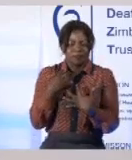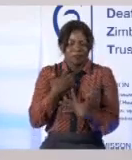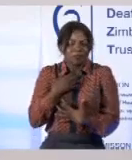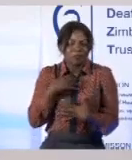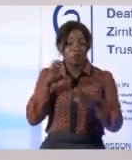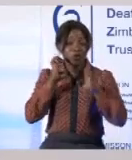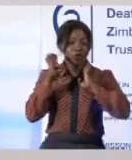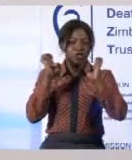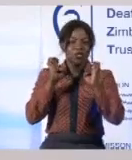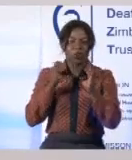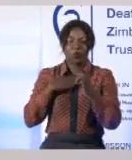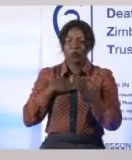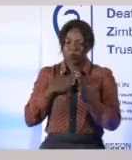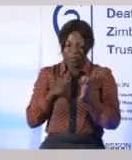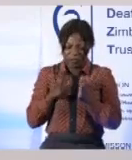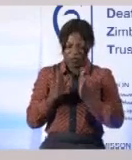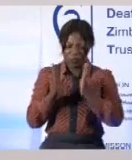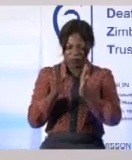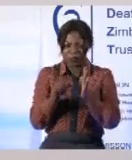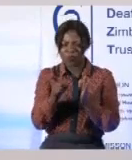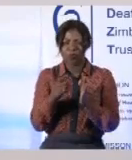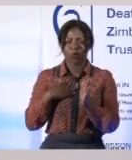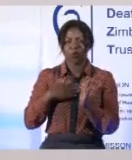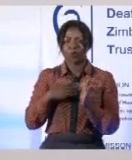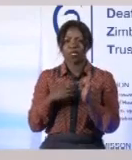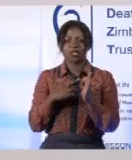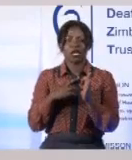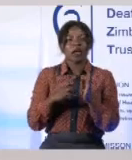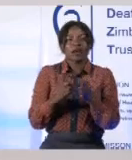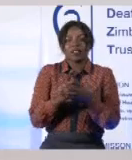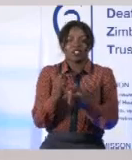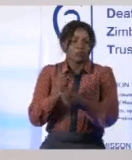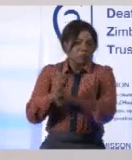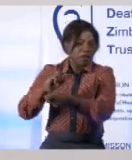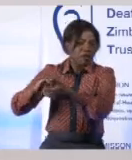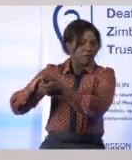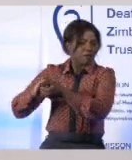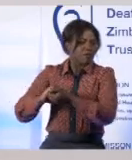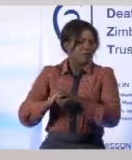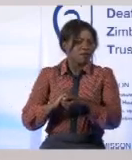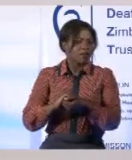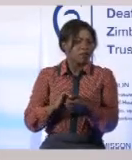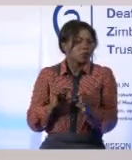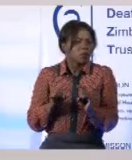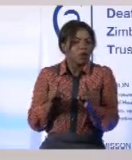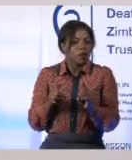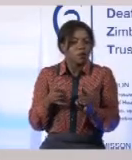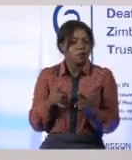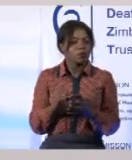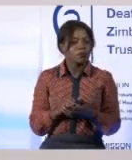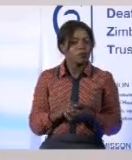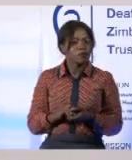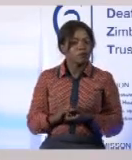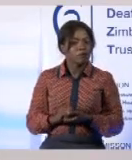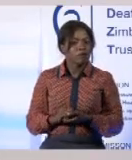get protective and they want a relationship from time to time. Do you experience that with your